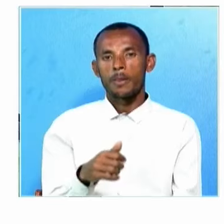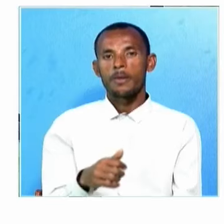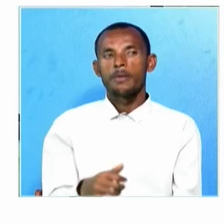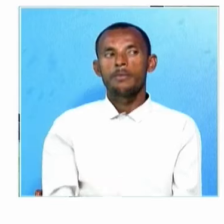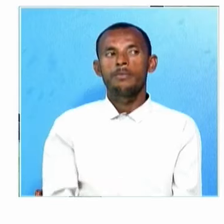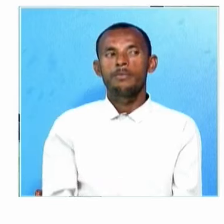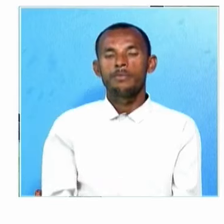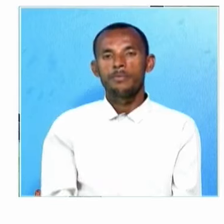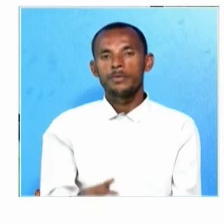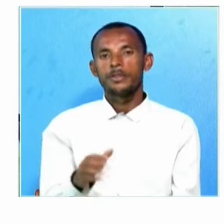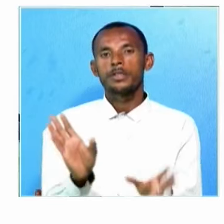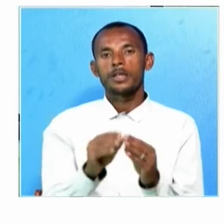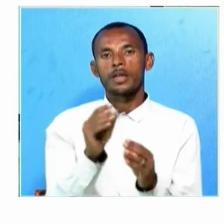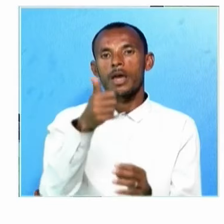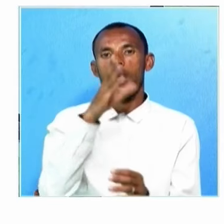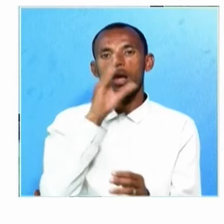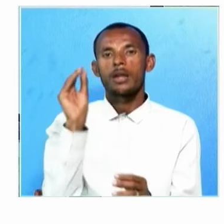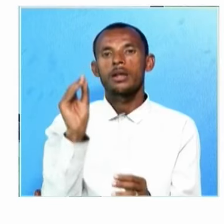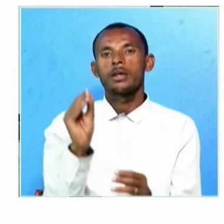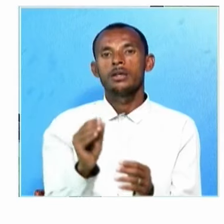set A and